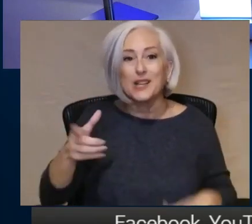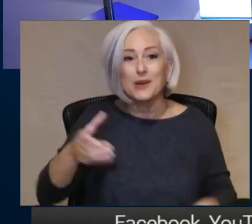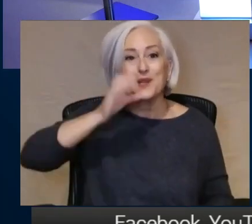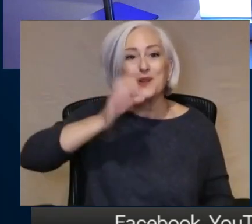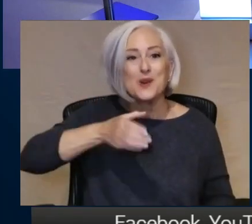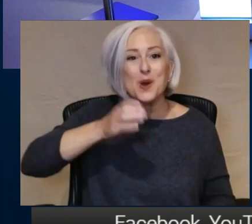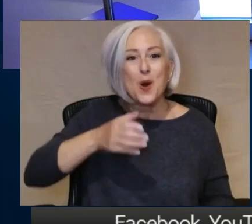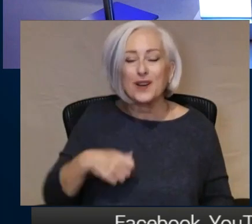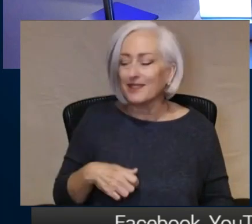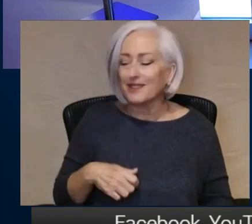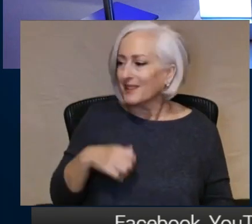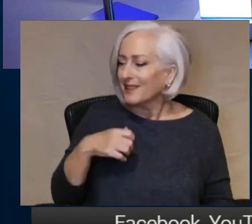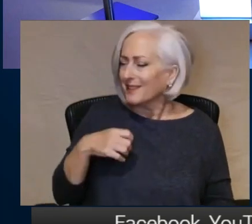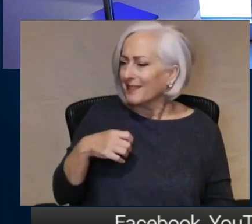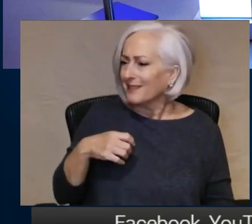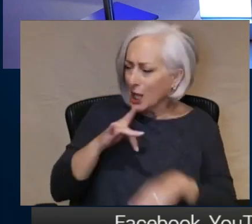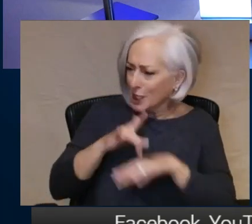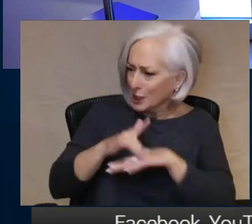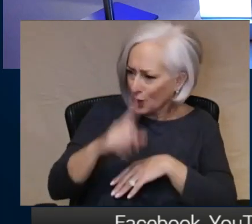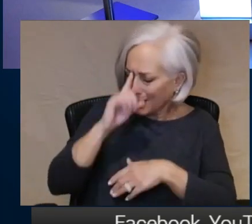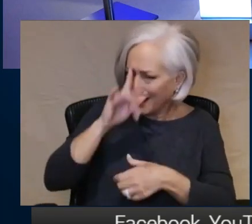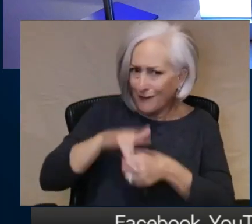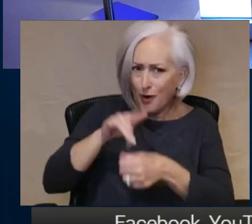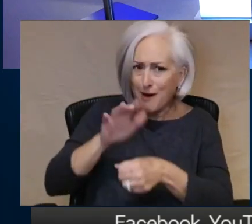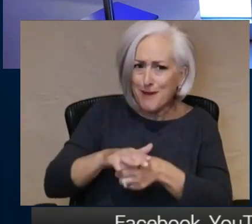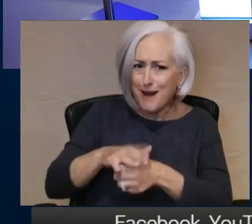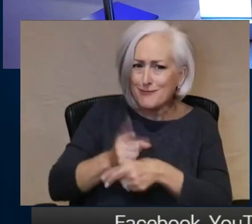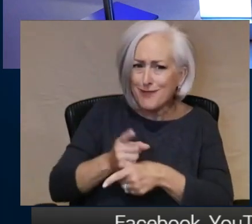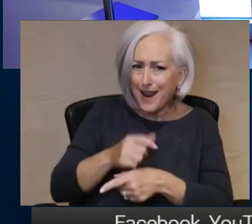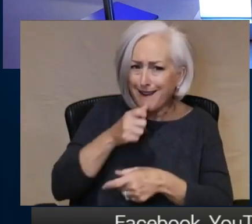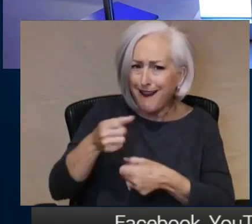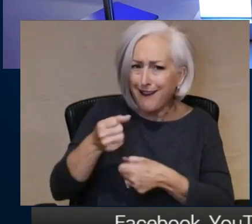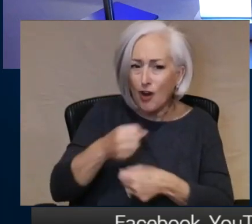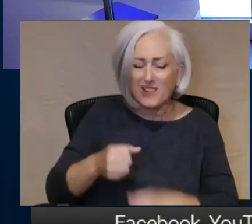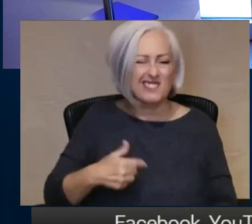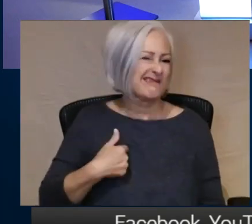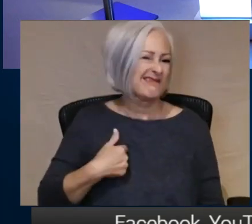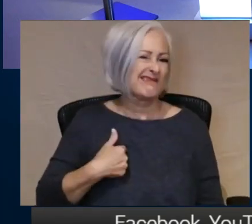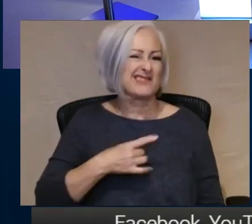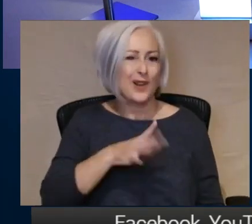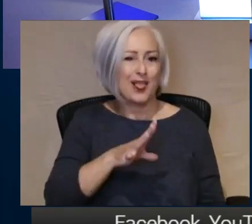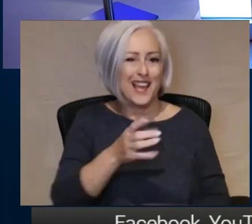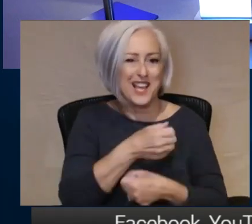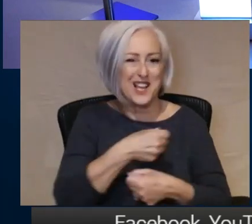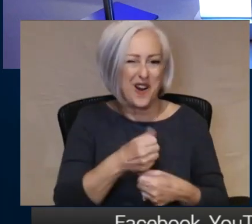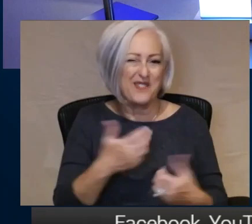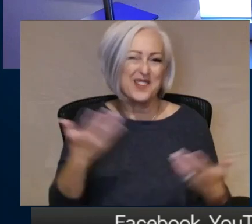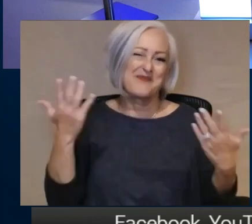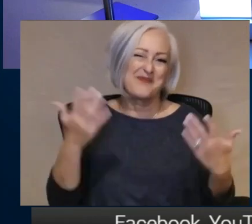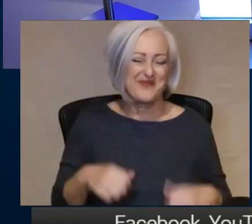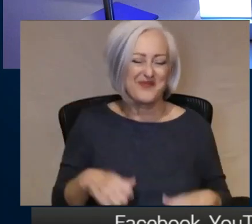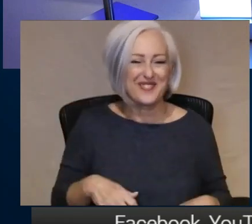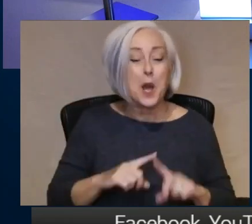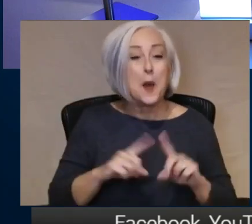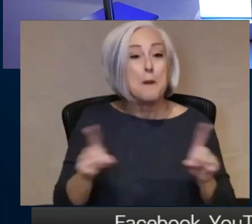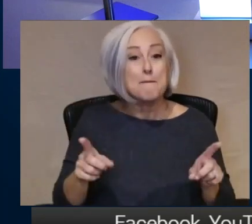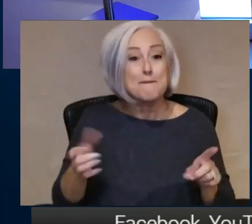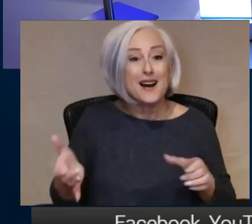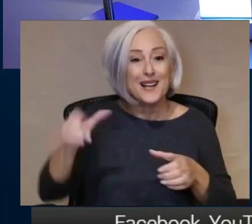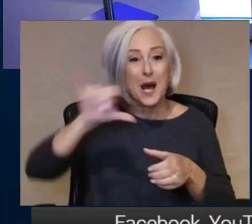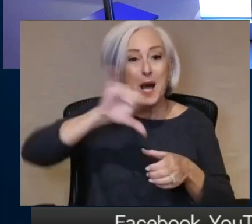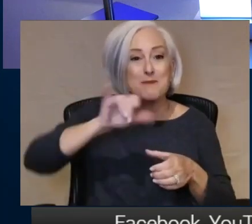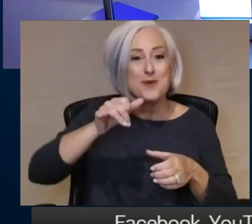early in the morning for a Coke, isn't it? I'm just saying. I don't know. I'm not a coffee drinker, so. Okay, there you go. All right. But well, I'm with you it about on